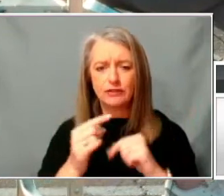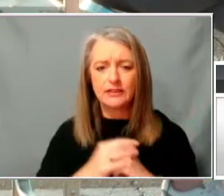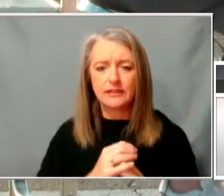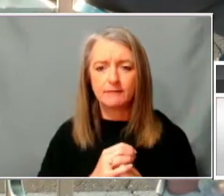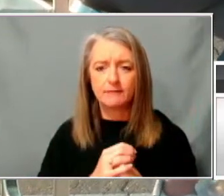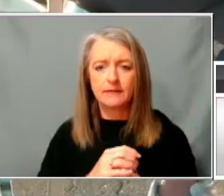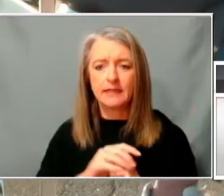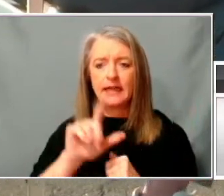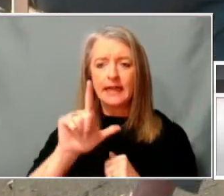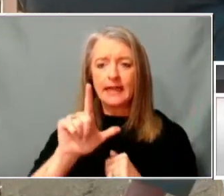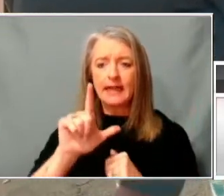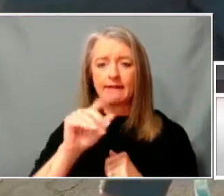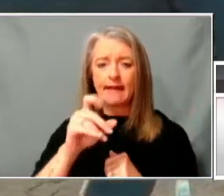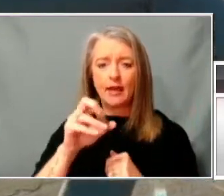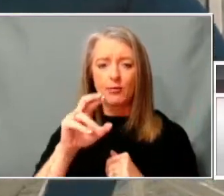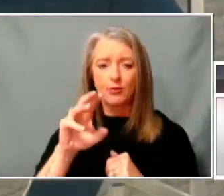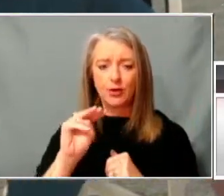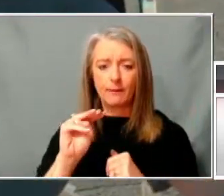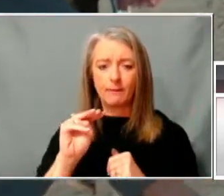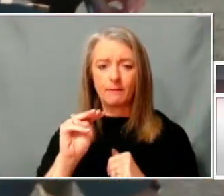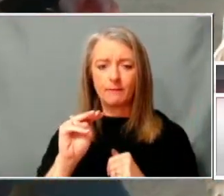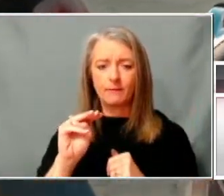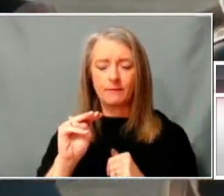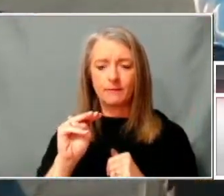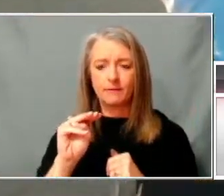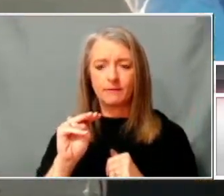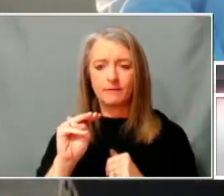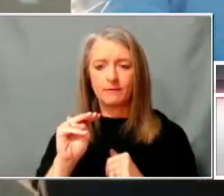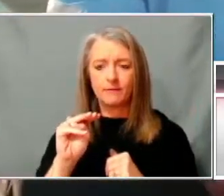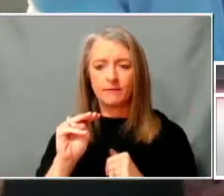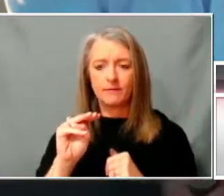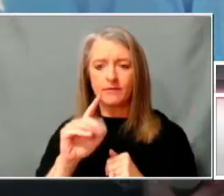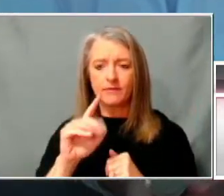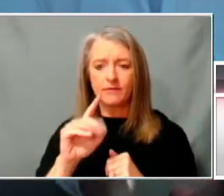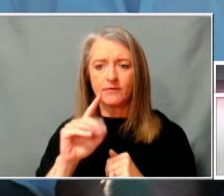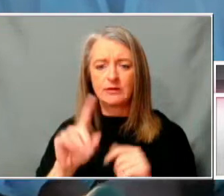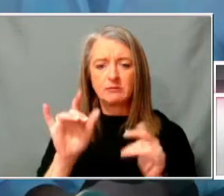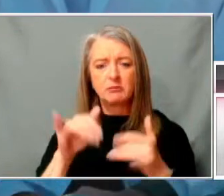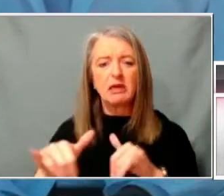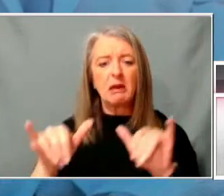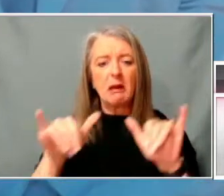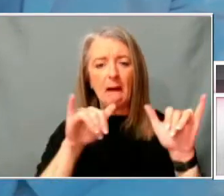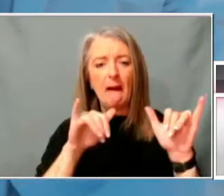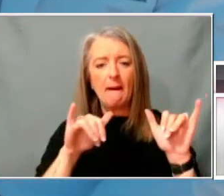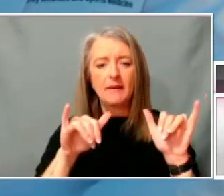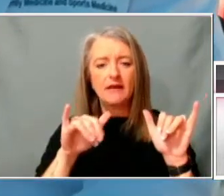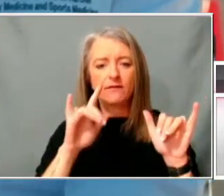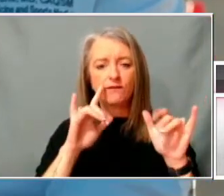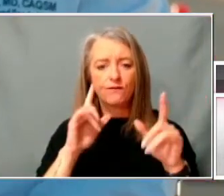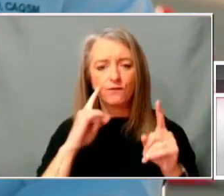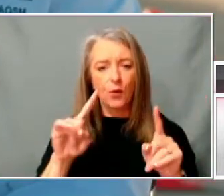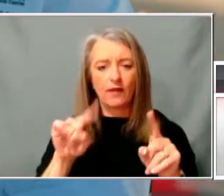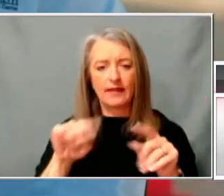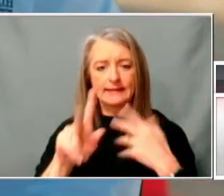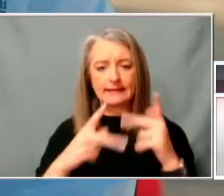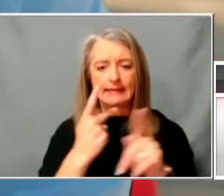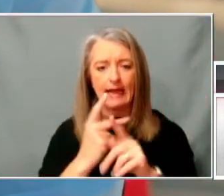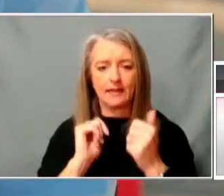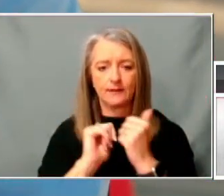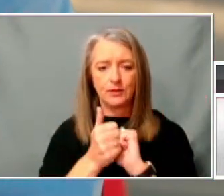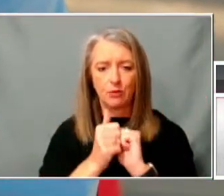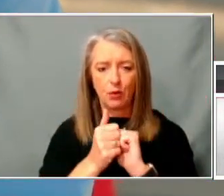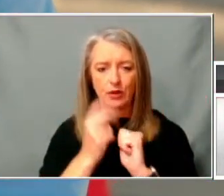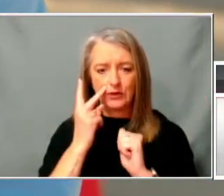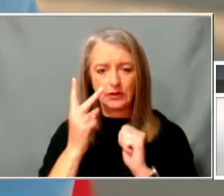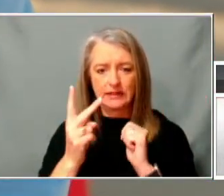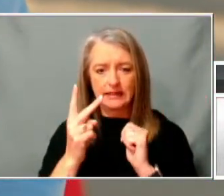tears happen as a result of shoulder instability the vast majority of the time. That's actually a pretty common injury for contact athletes. When you look at our incidences throughout